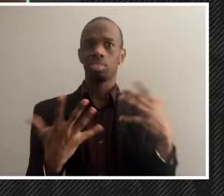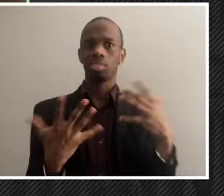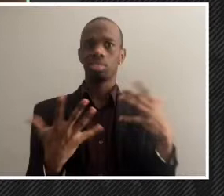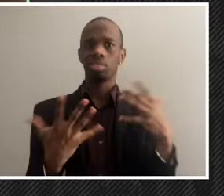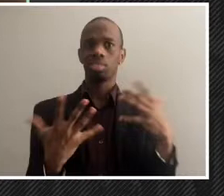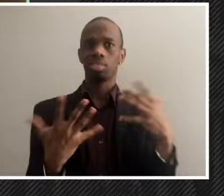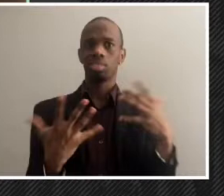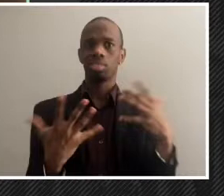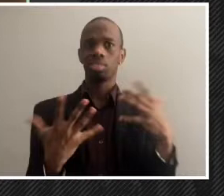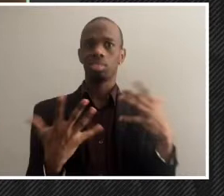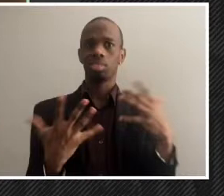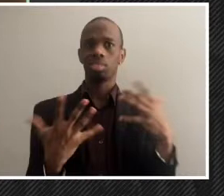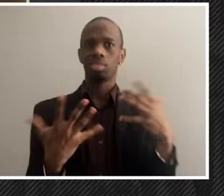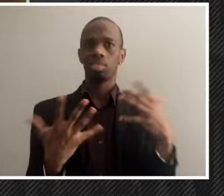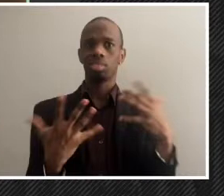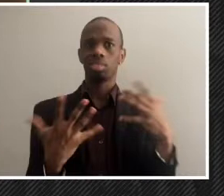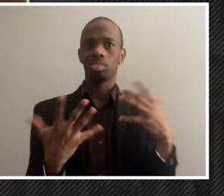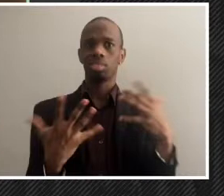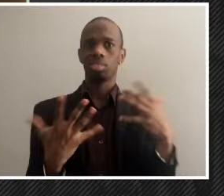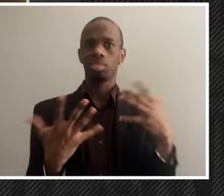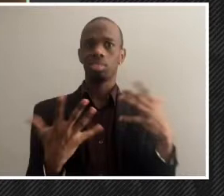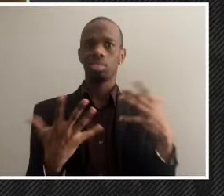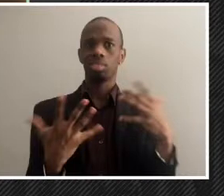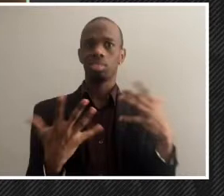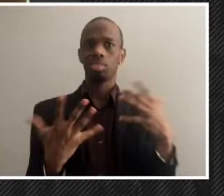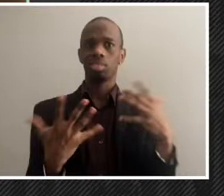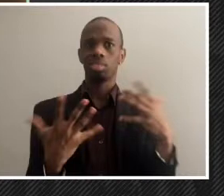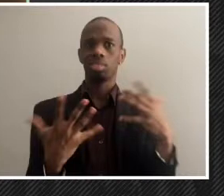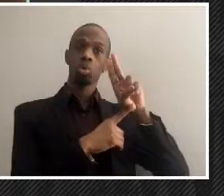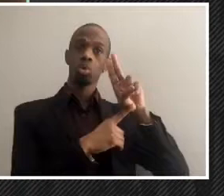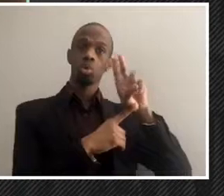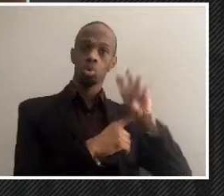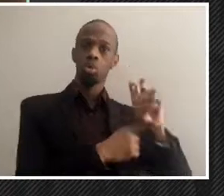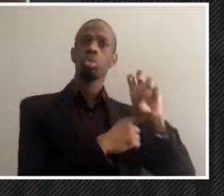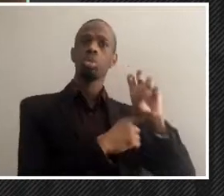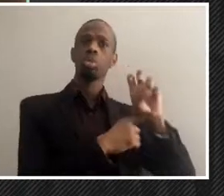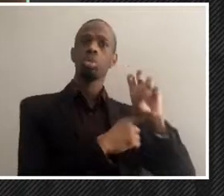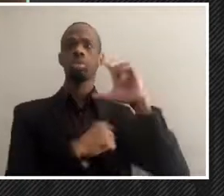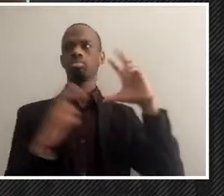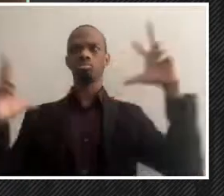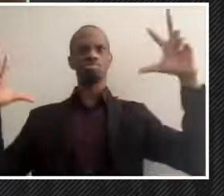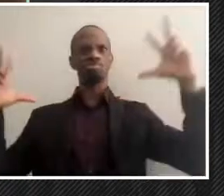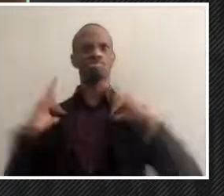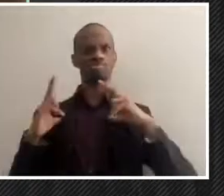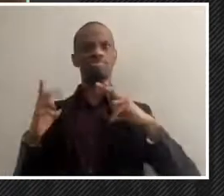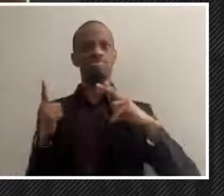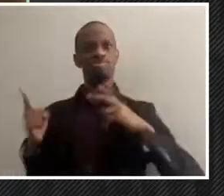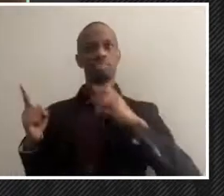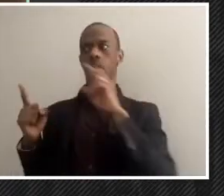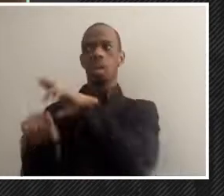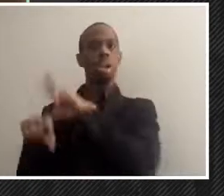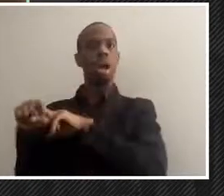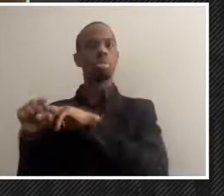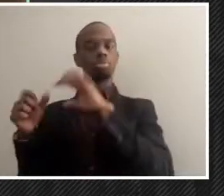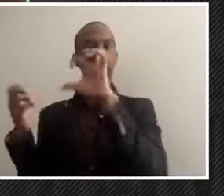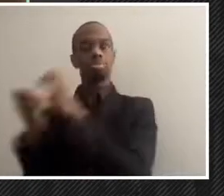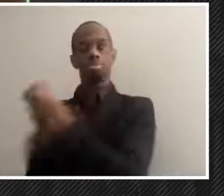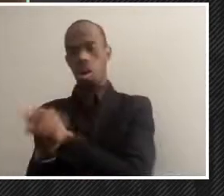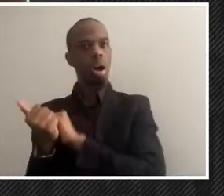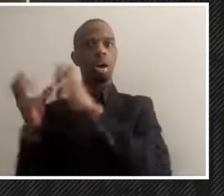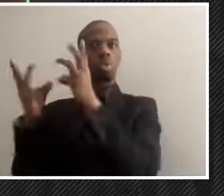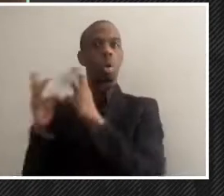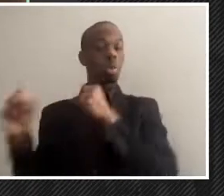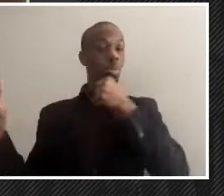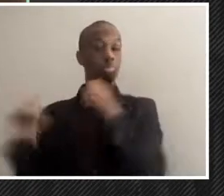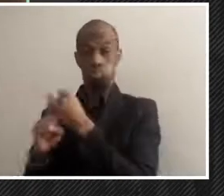the immediate crisis. While people on the ground level, you can see who the real leaders are because they're out in the streets handing out bottles of